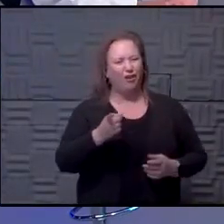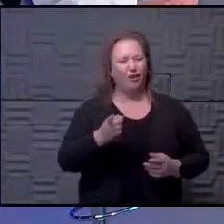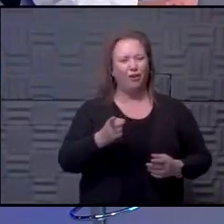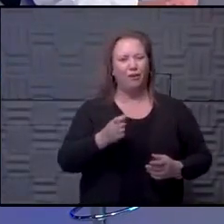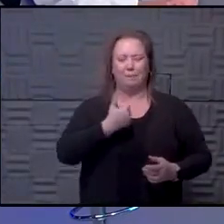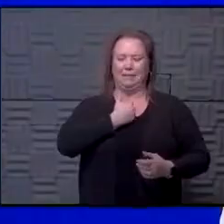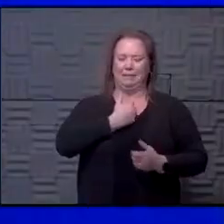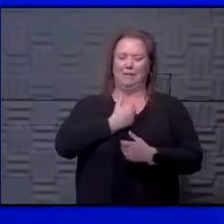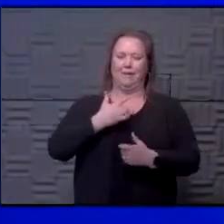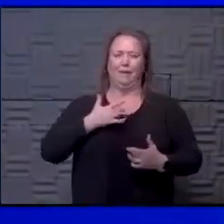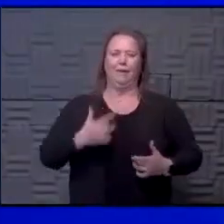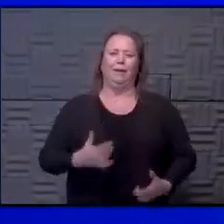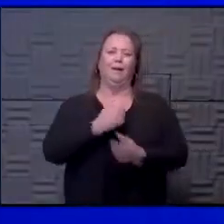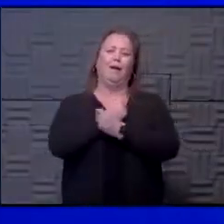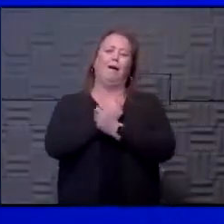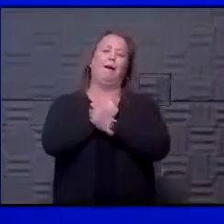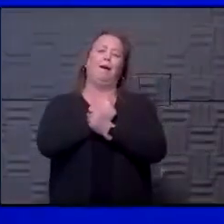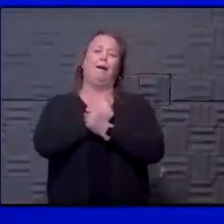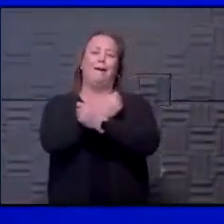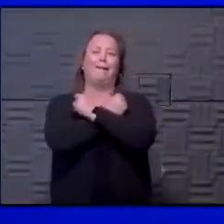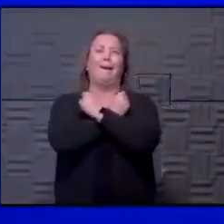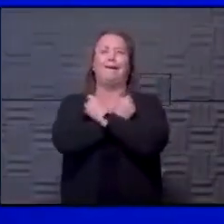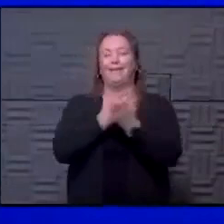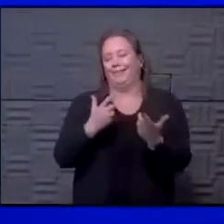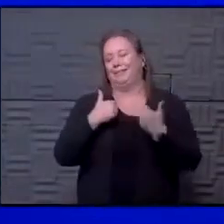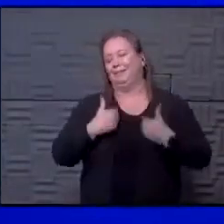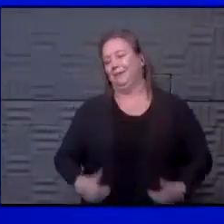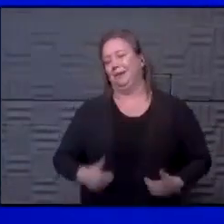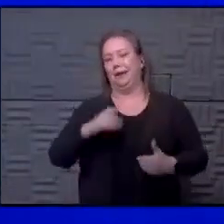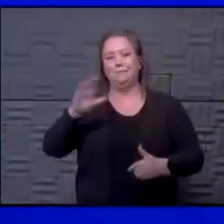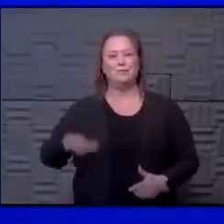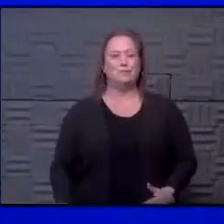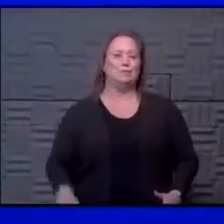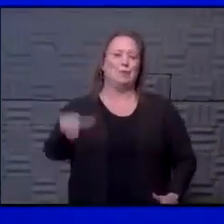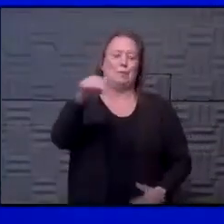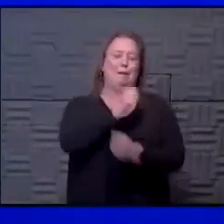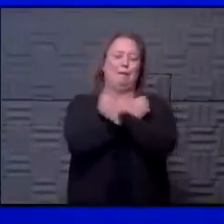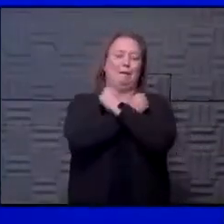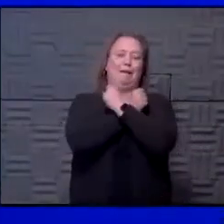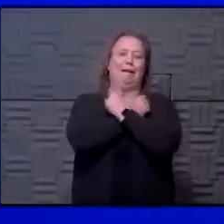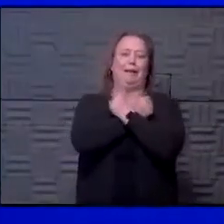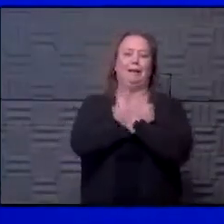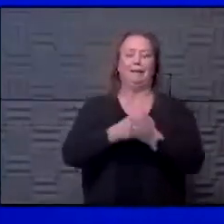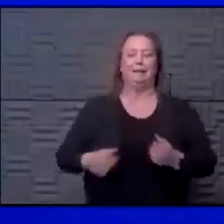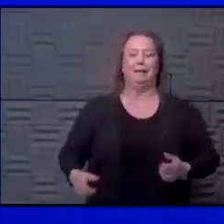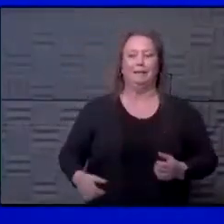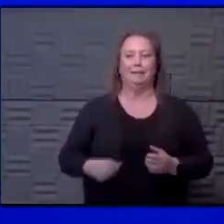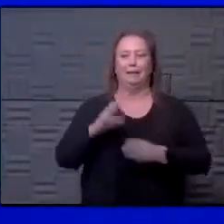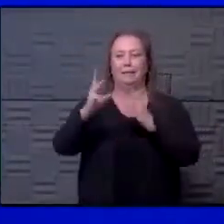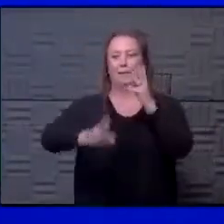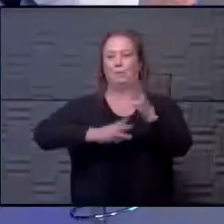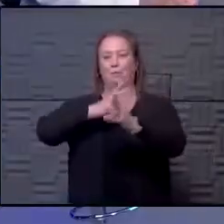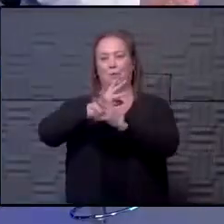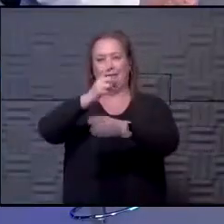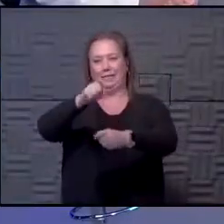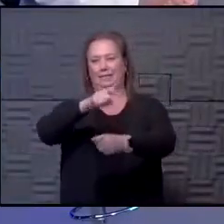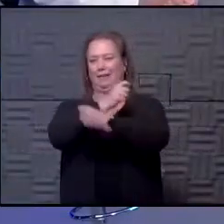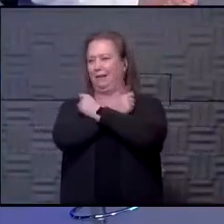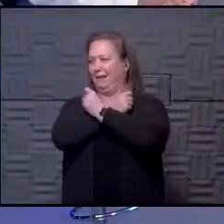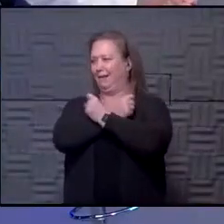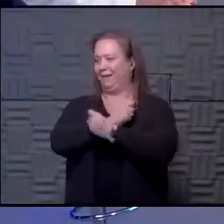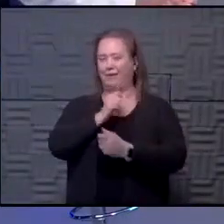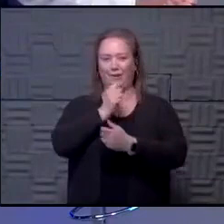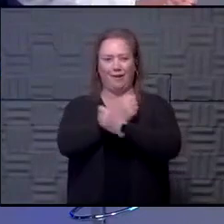I'm a hugger, and this is who I am, and I've grown up that way, and it's like, the world needs a hug, and you're not a